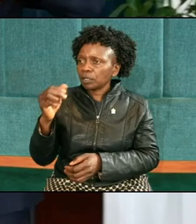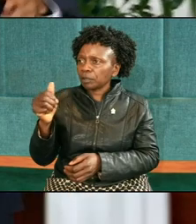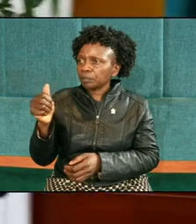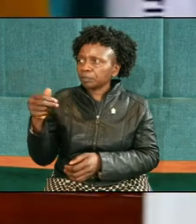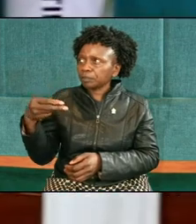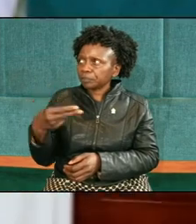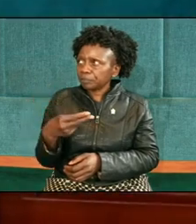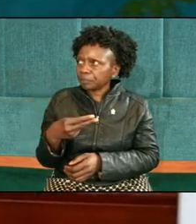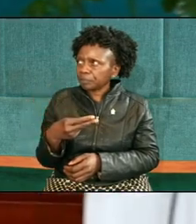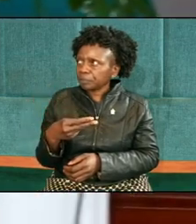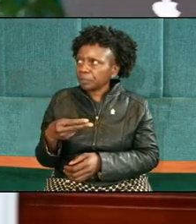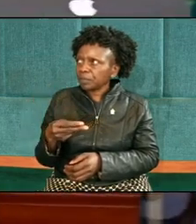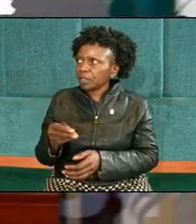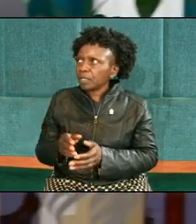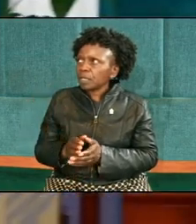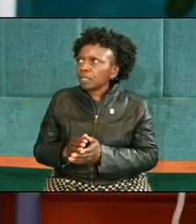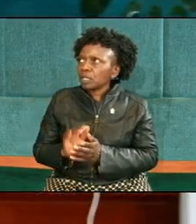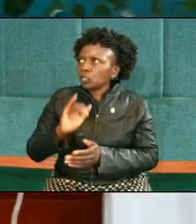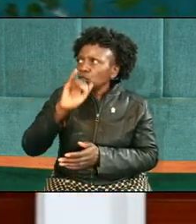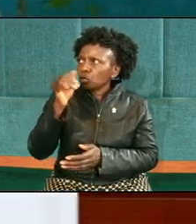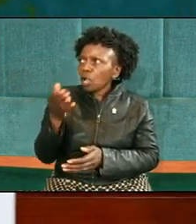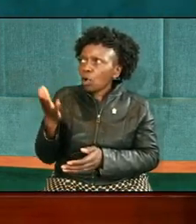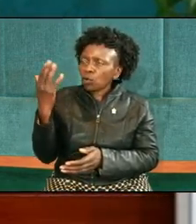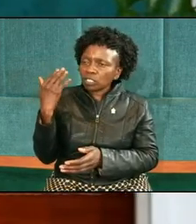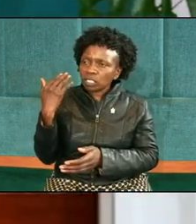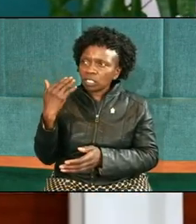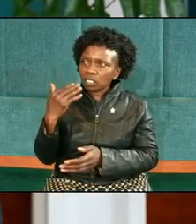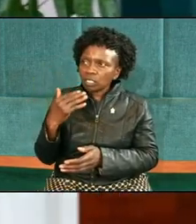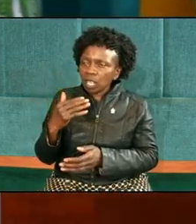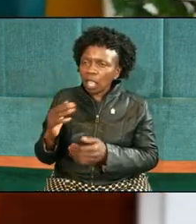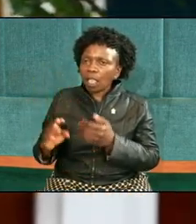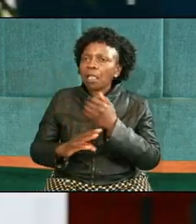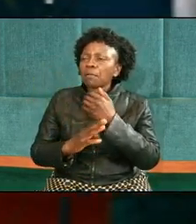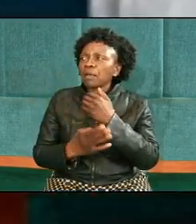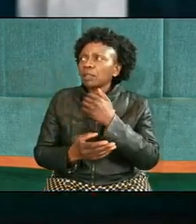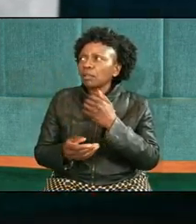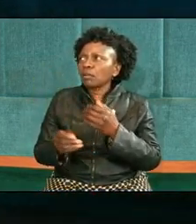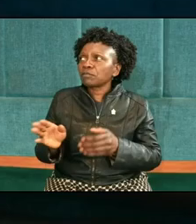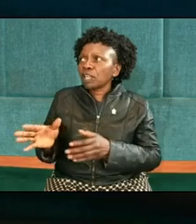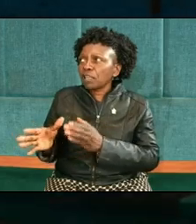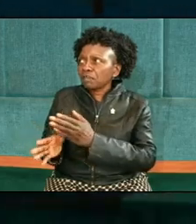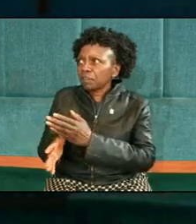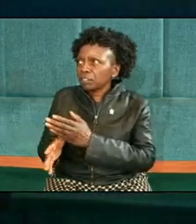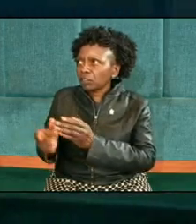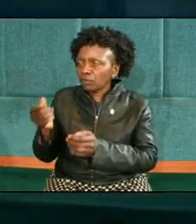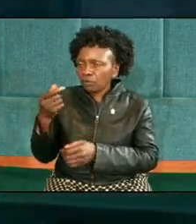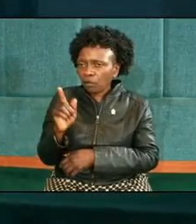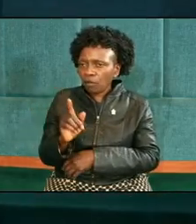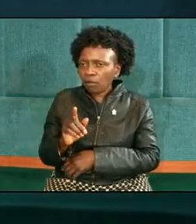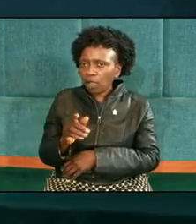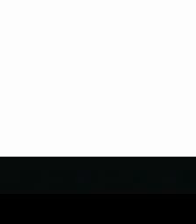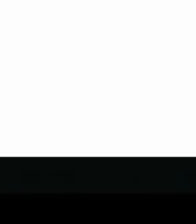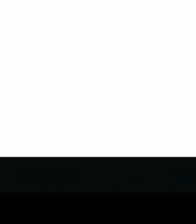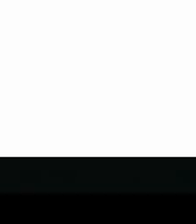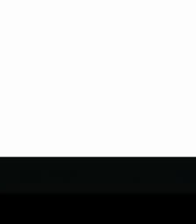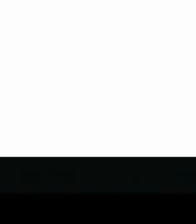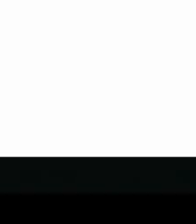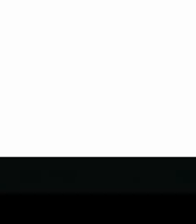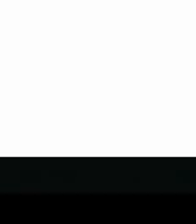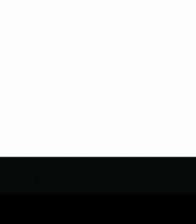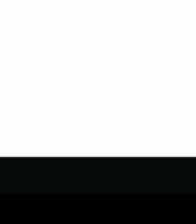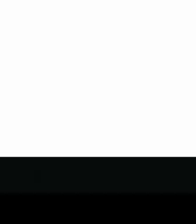Jonah, help me read. Jonah was in the belly of the fish. How long?